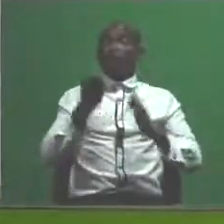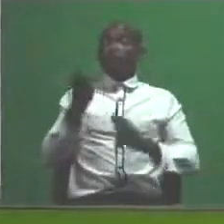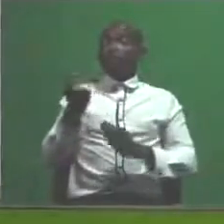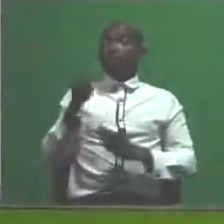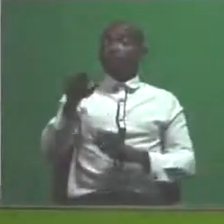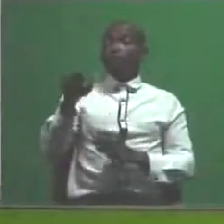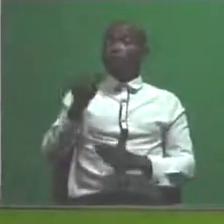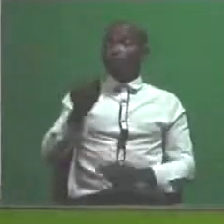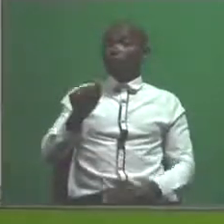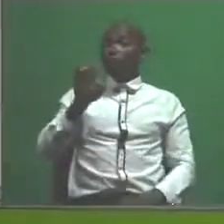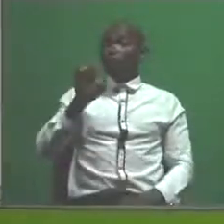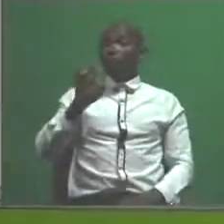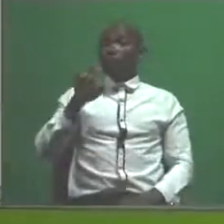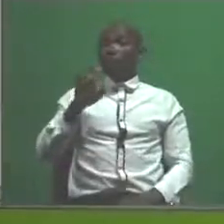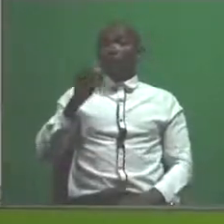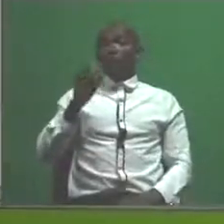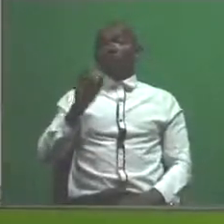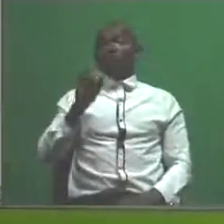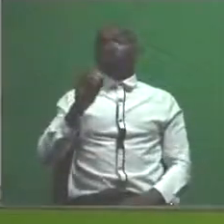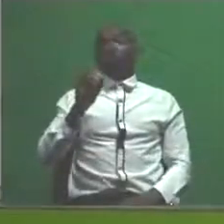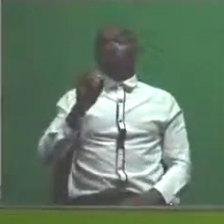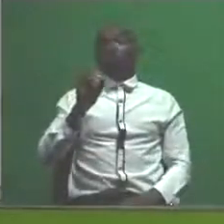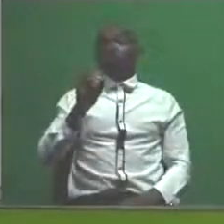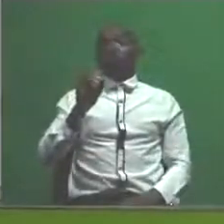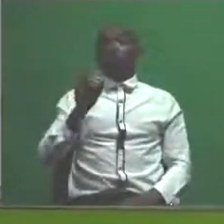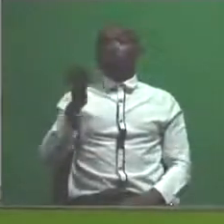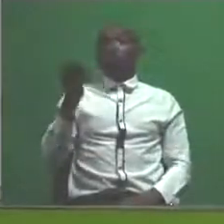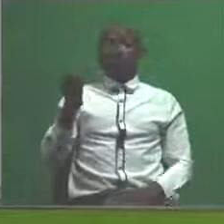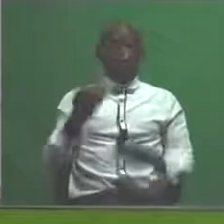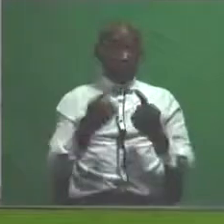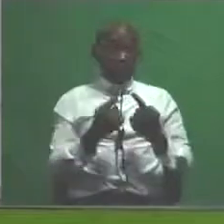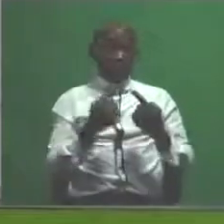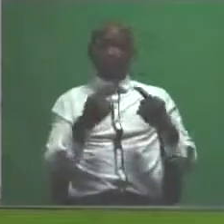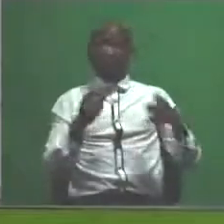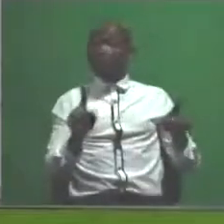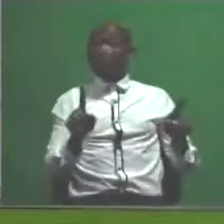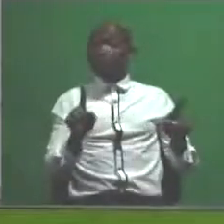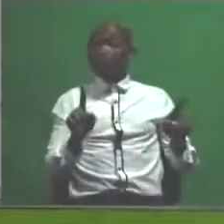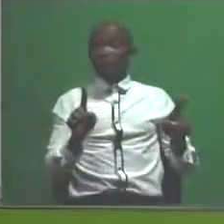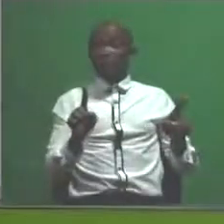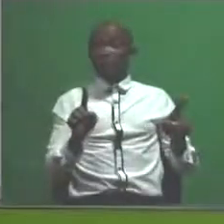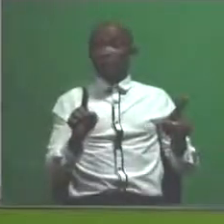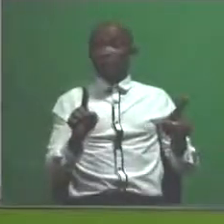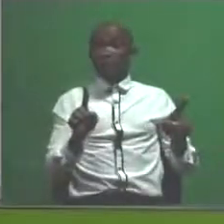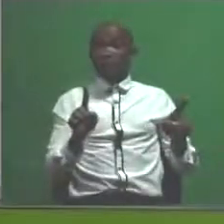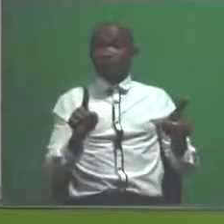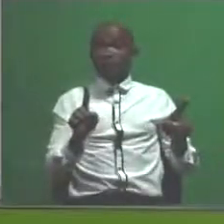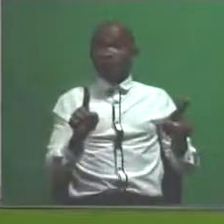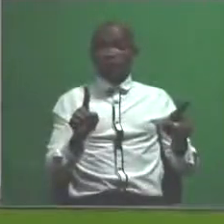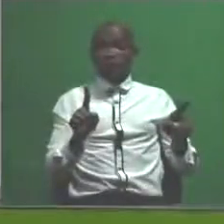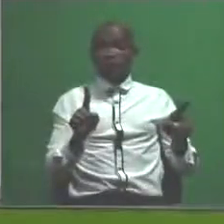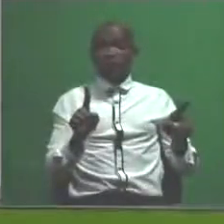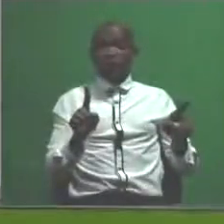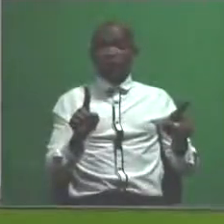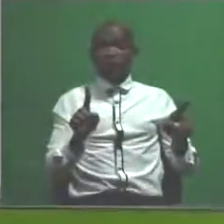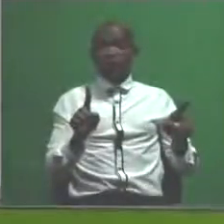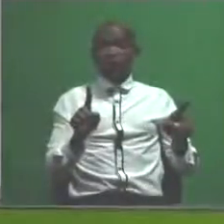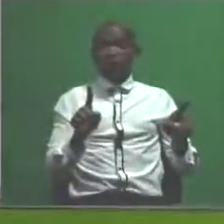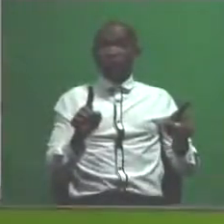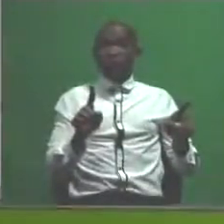call endothermic reaction. And this is the difference between endothermic profile